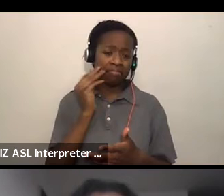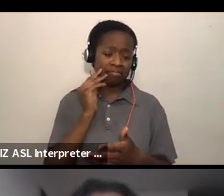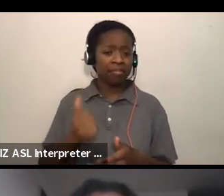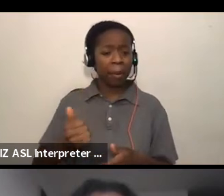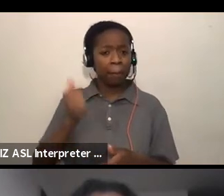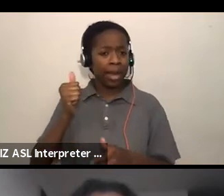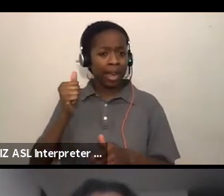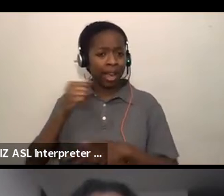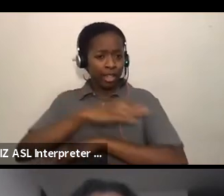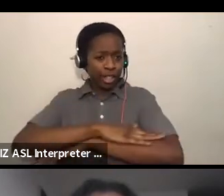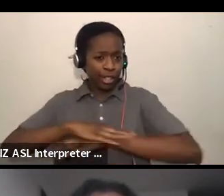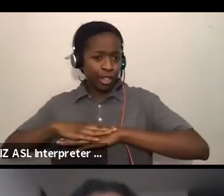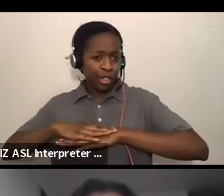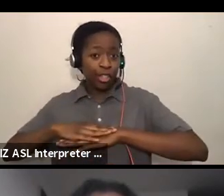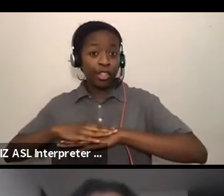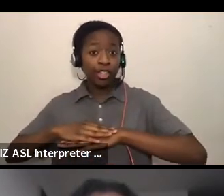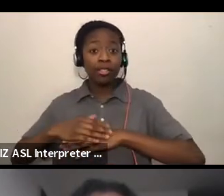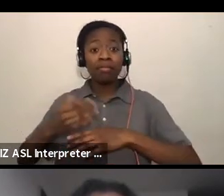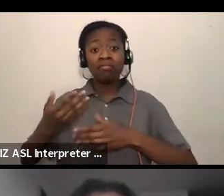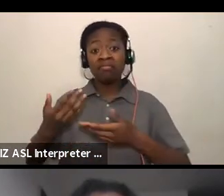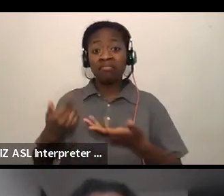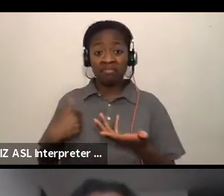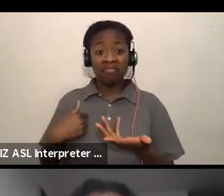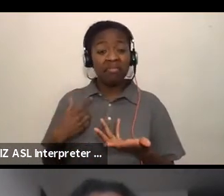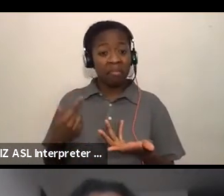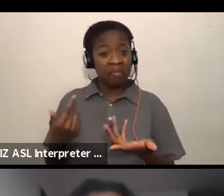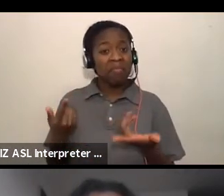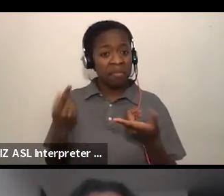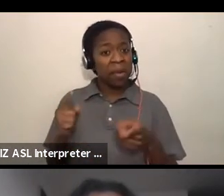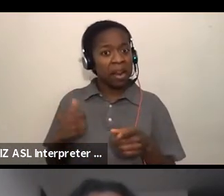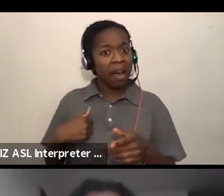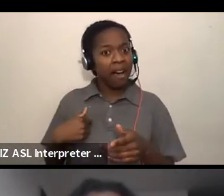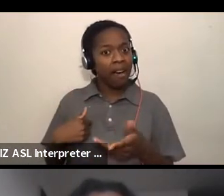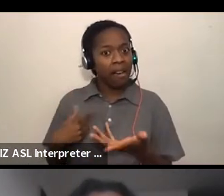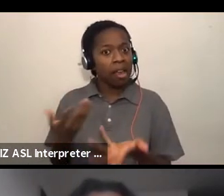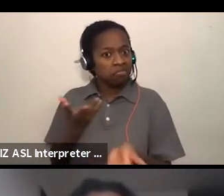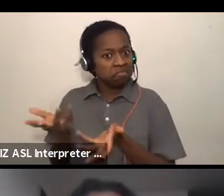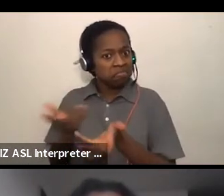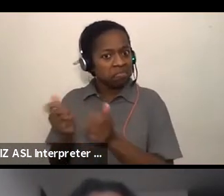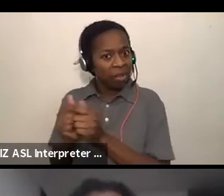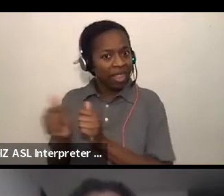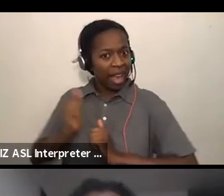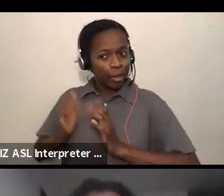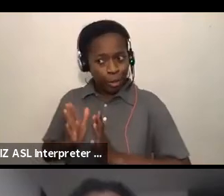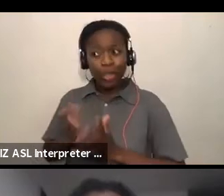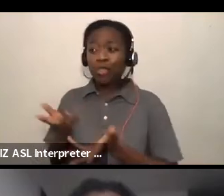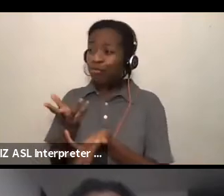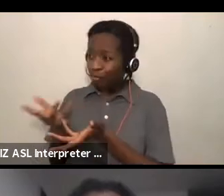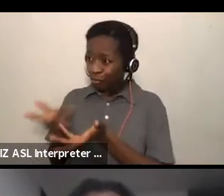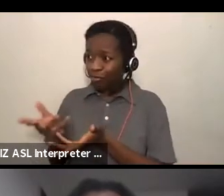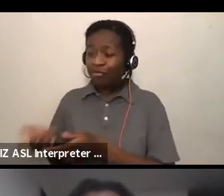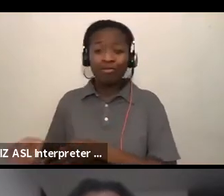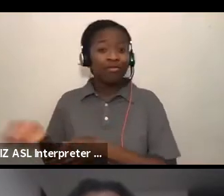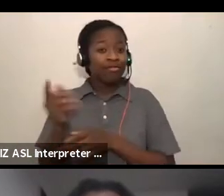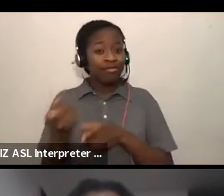wonderful interactions with actors backstage, and I've had some actors acting like I was just a butler, and it's like, girl, I'm paid just like